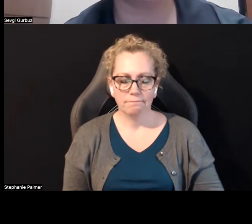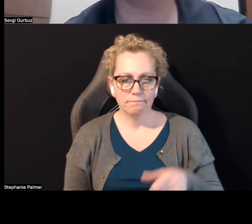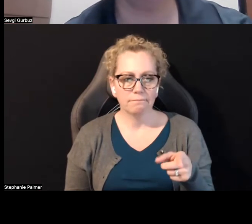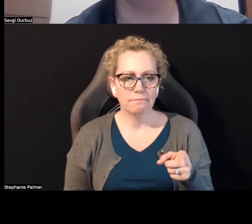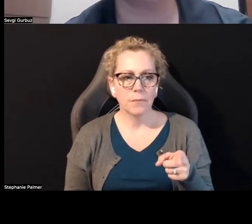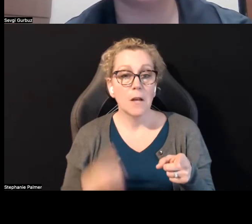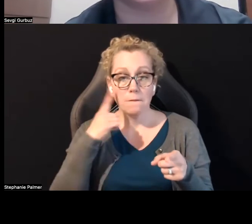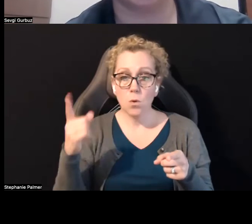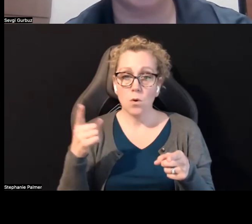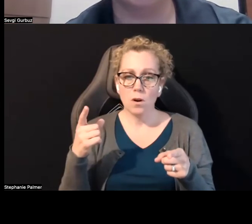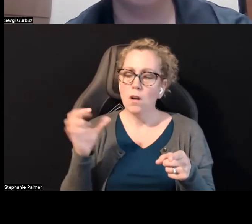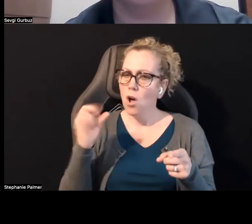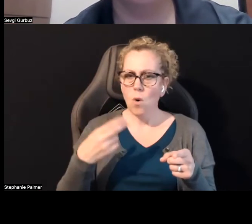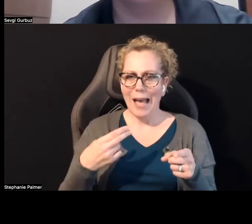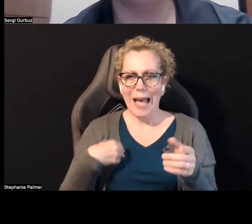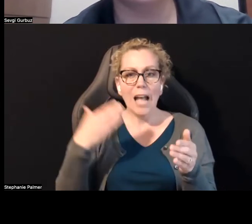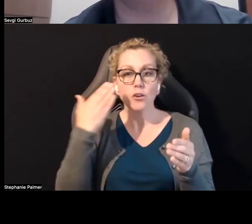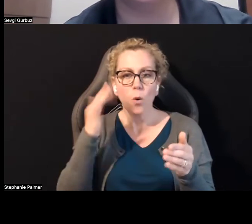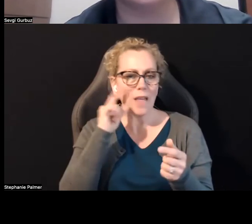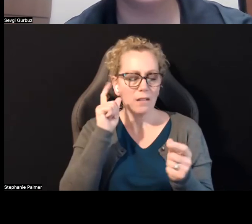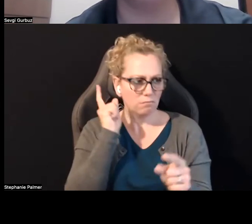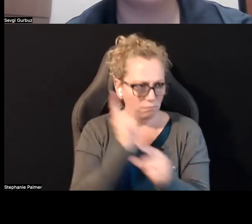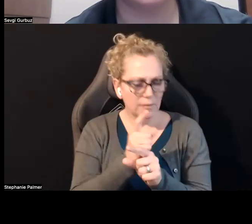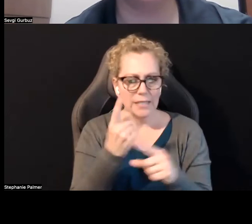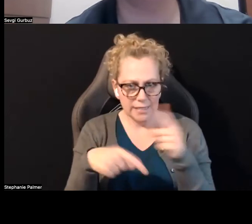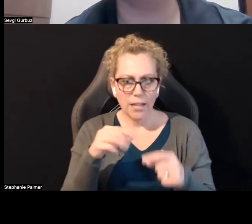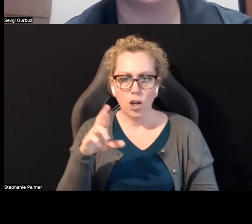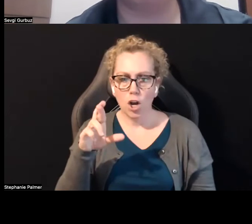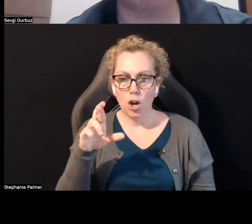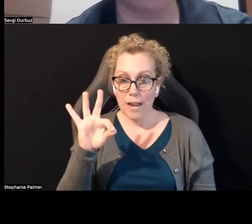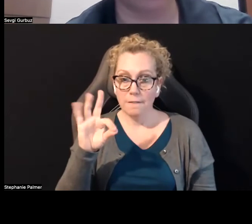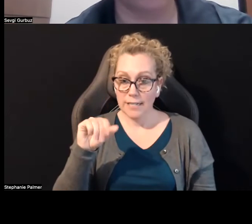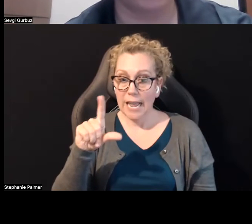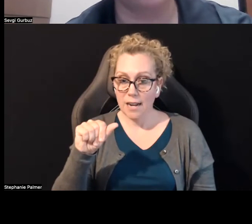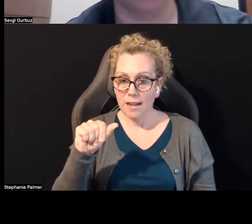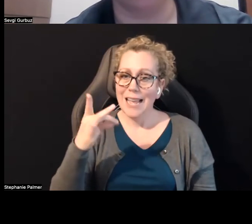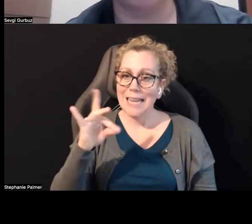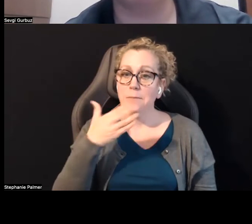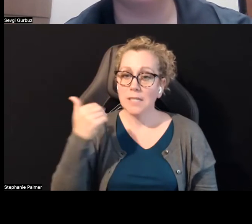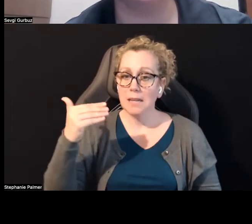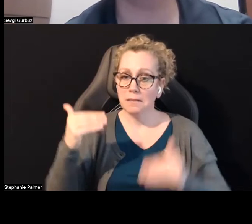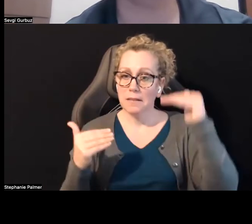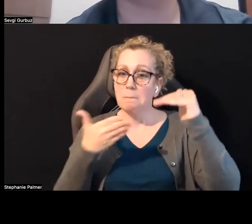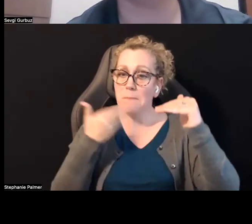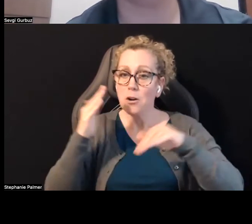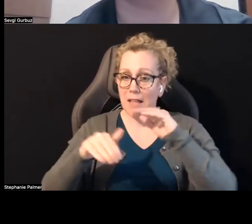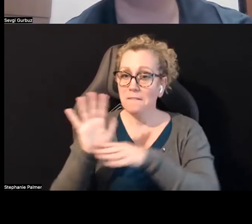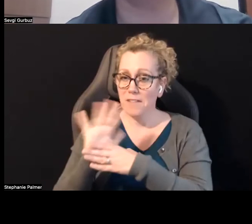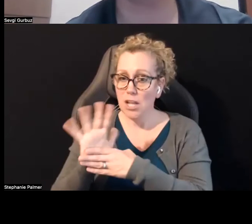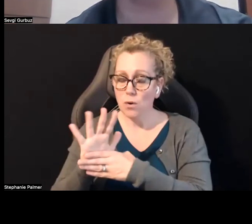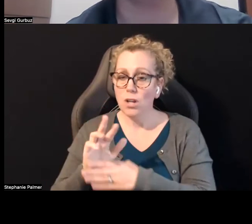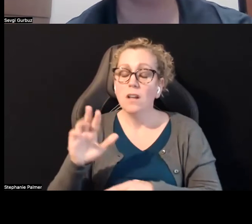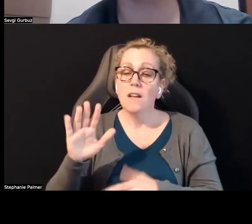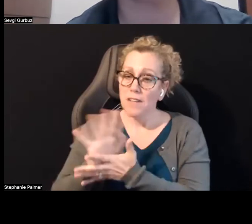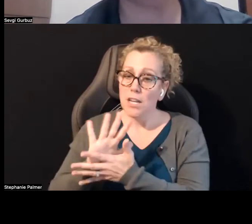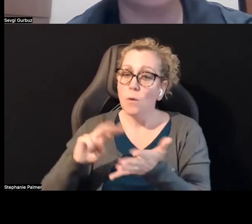you exactly knew the correct sign, RF data is about 18% better than video. And by video, I mean RGB only.